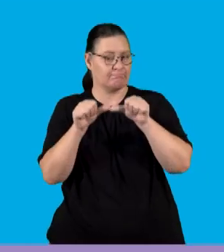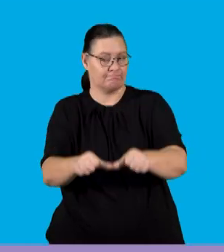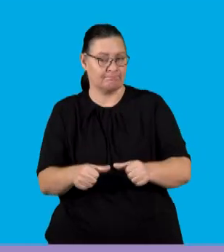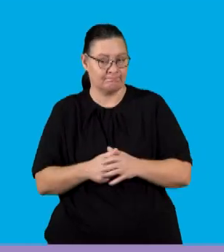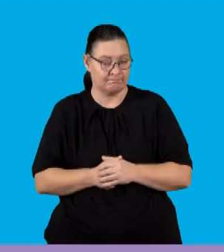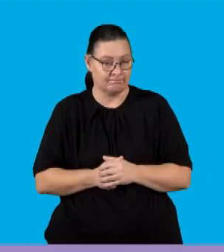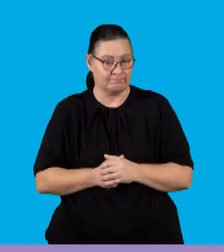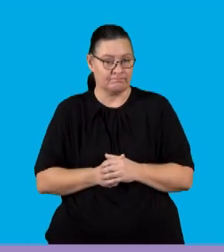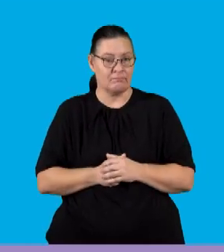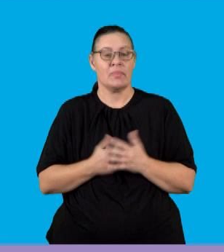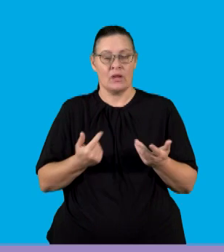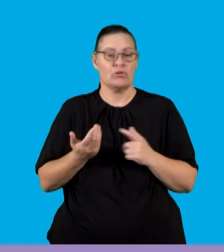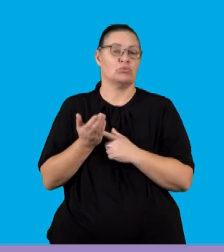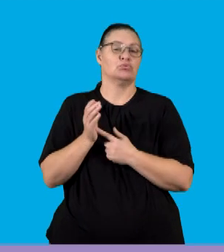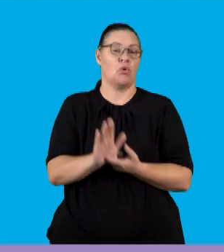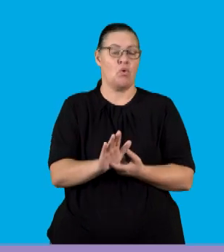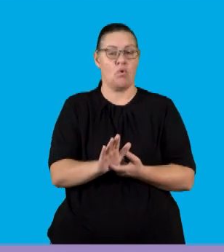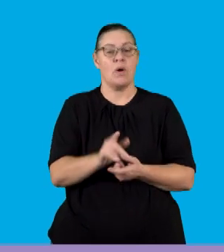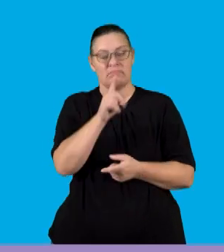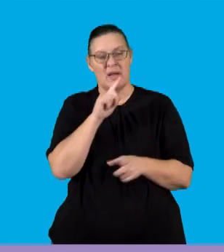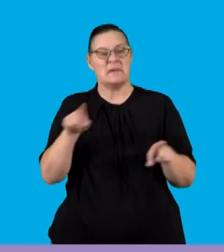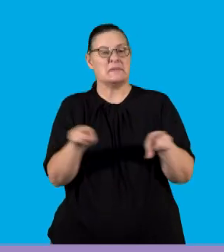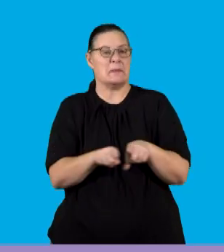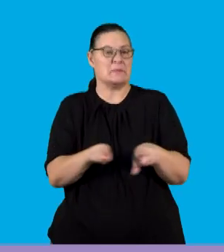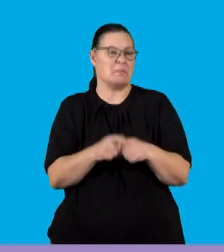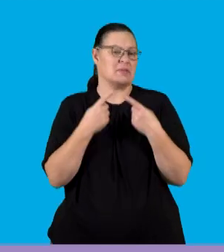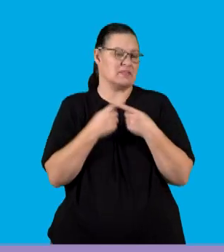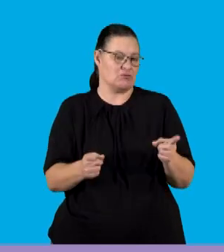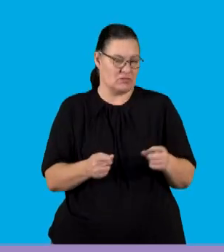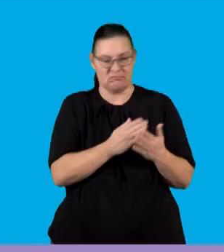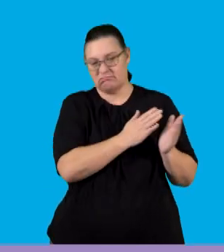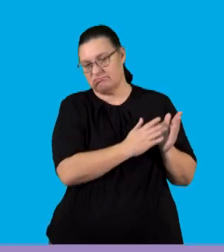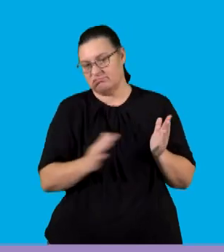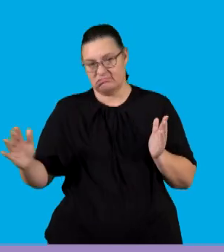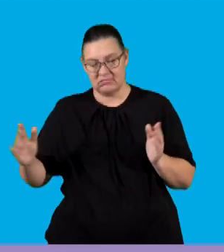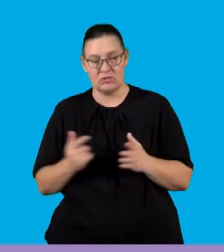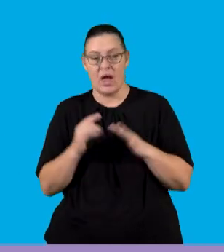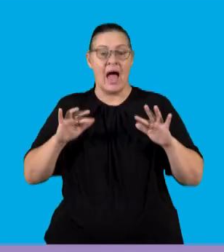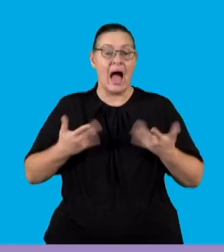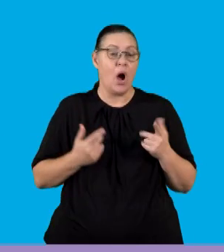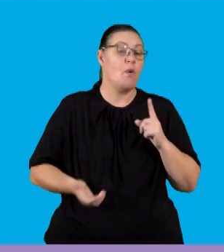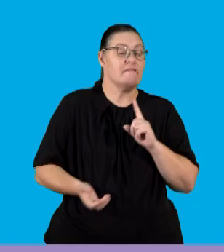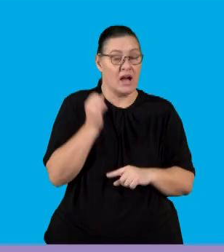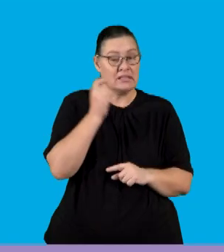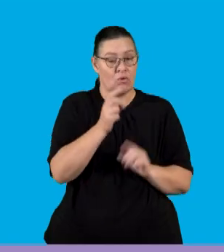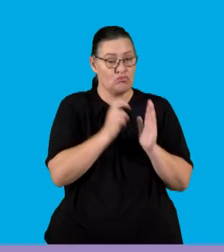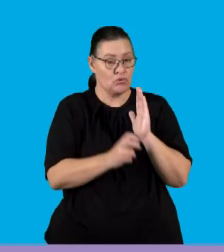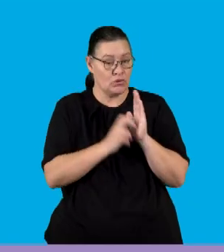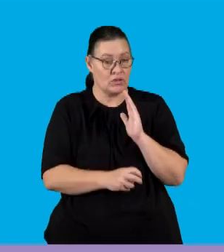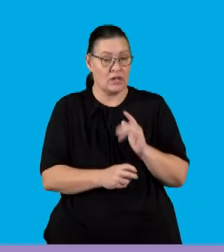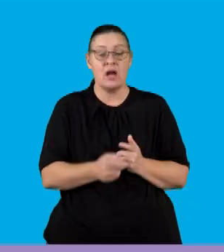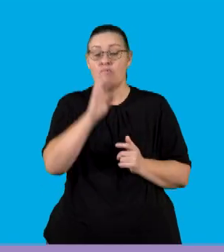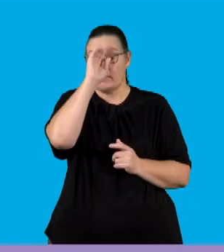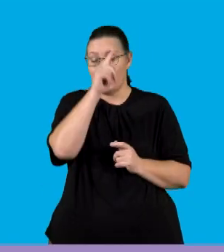constant difference of negative 3, just to show that it is the same difference throughout. So how are we going to find